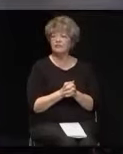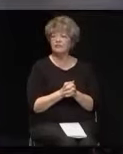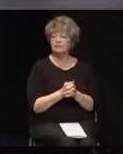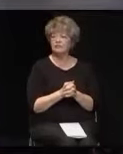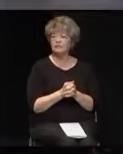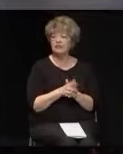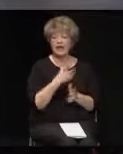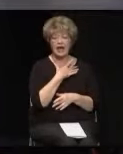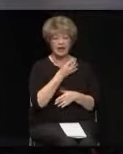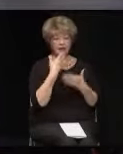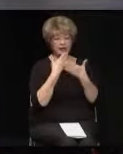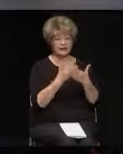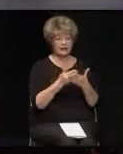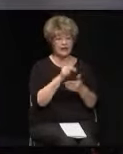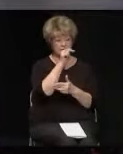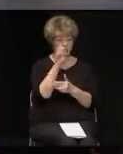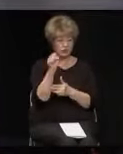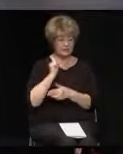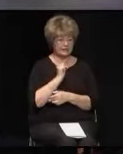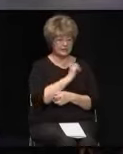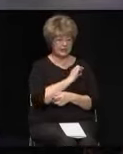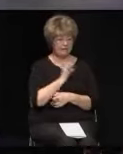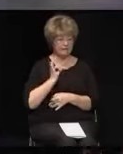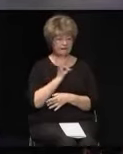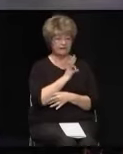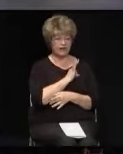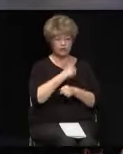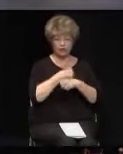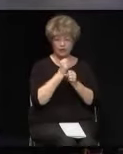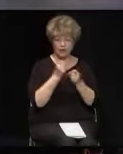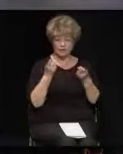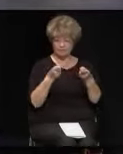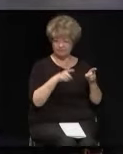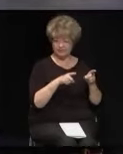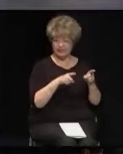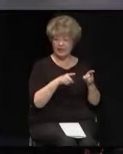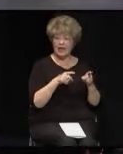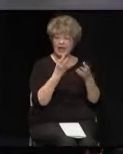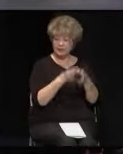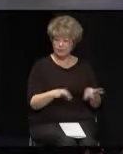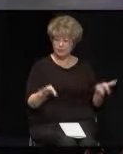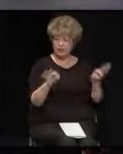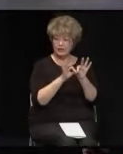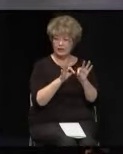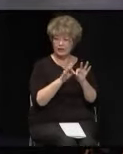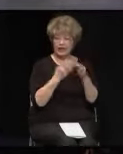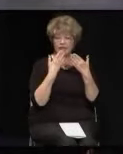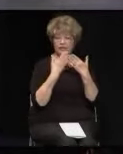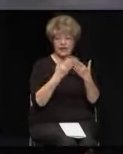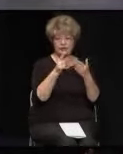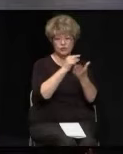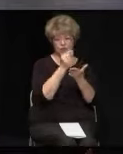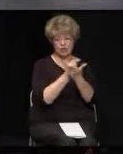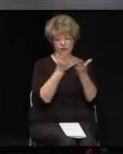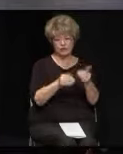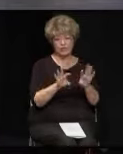I would like to thank the Northeast State staff and faculty who have made this event a success. And most importantly, our thanks go out to our graduates